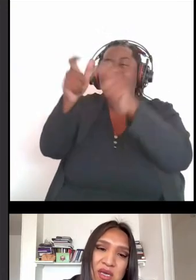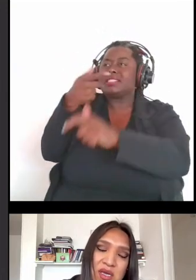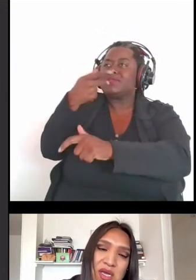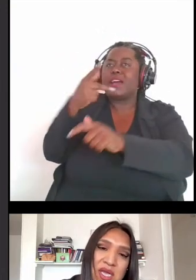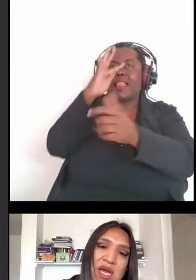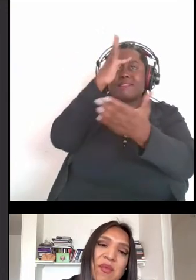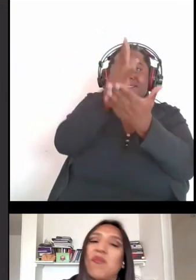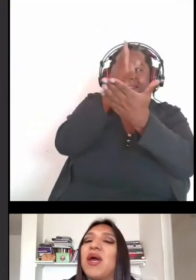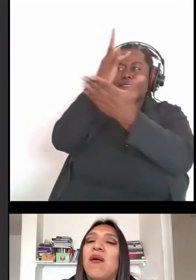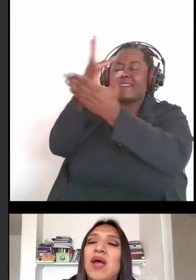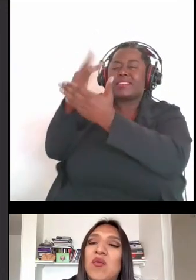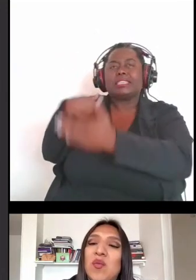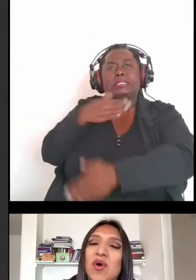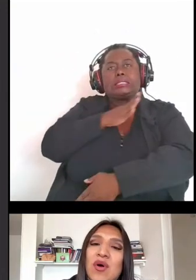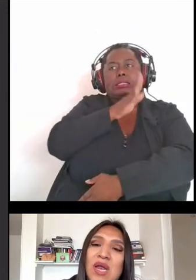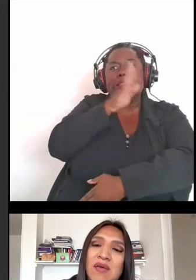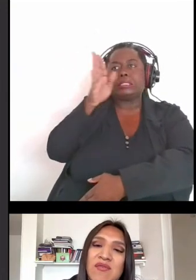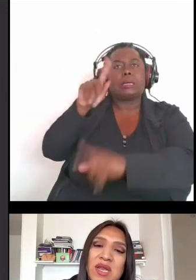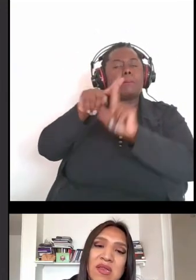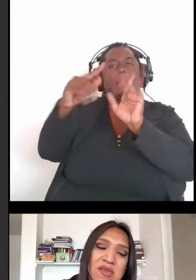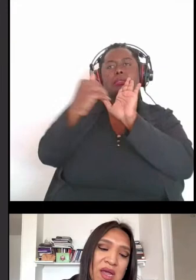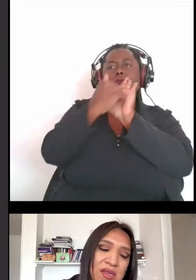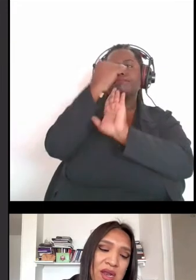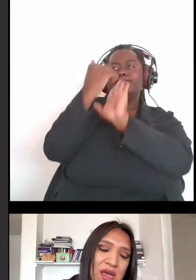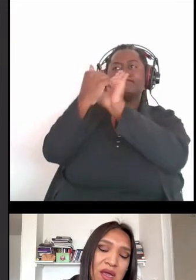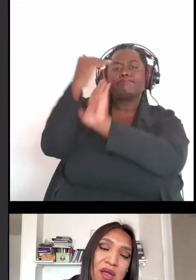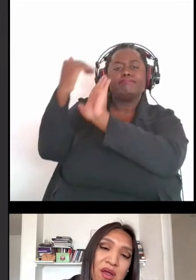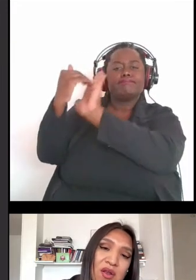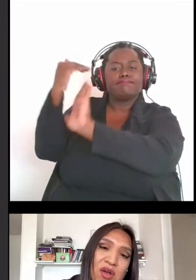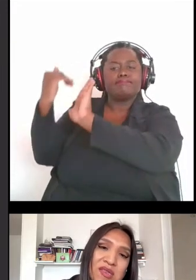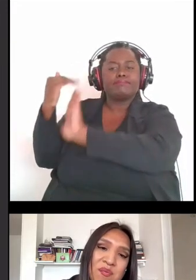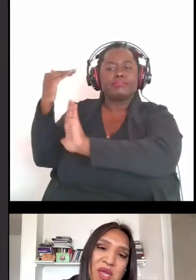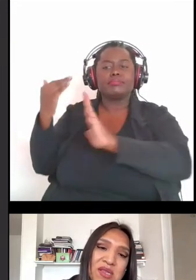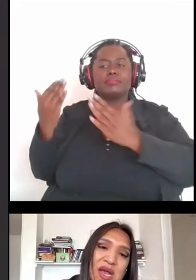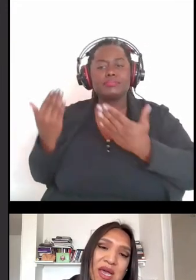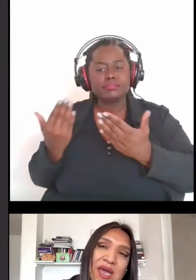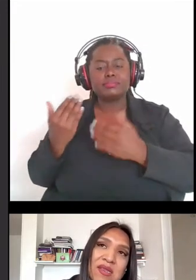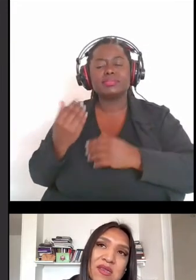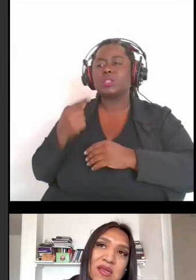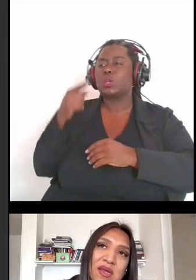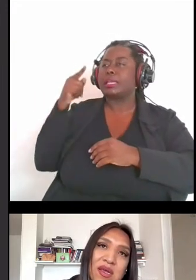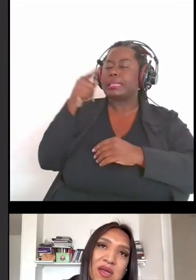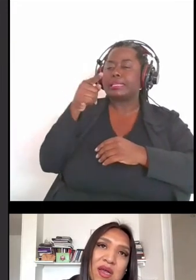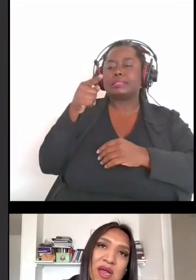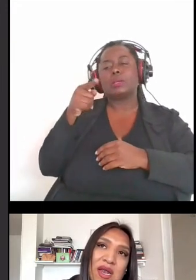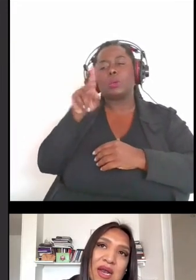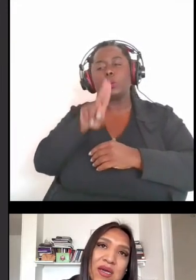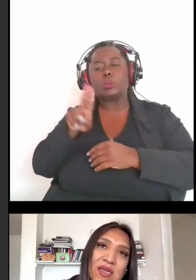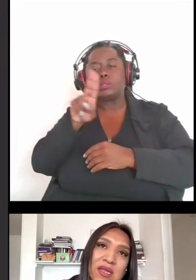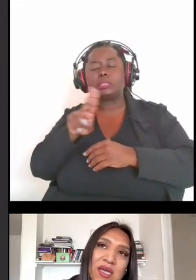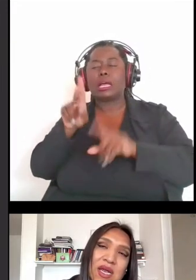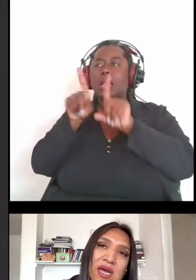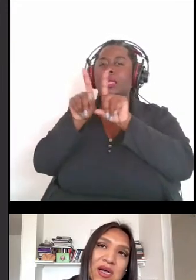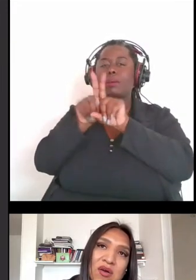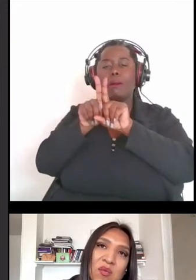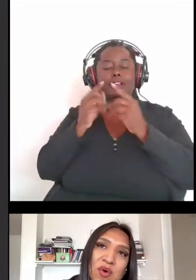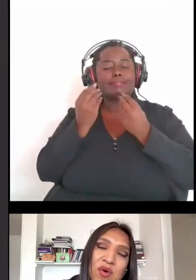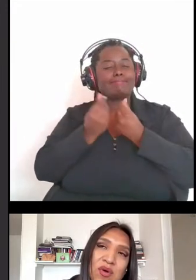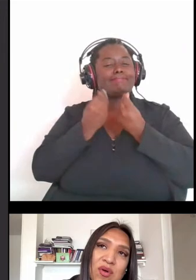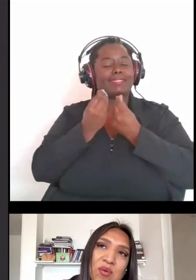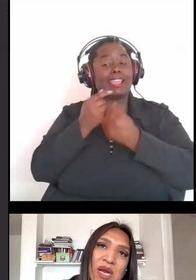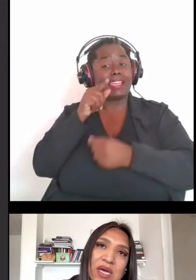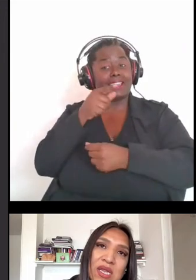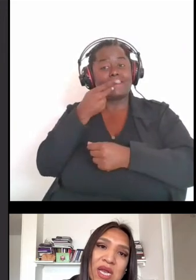in those places of faith I felt expelled from those environments so this is like a